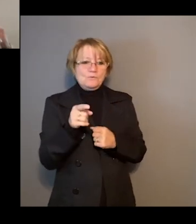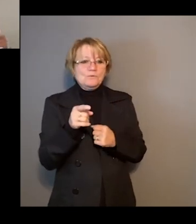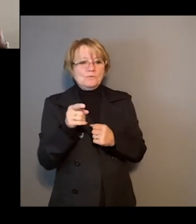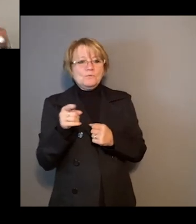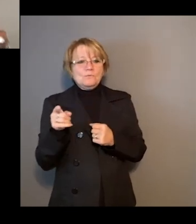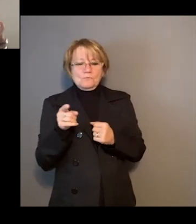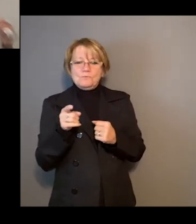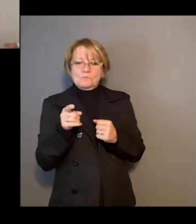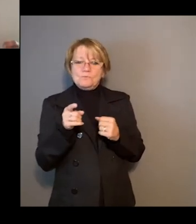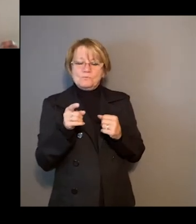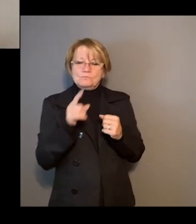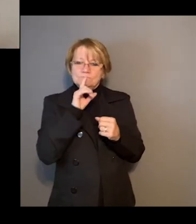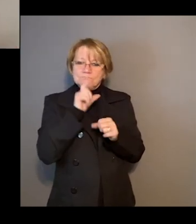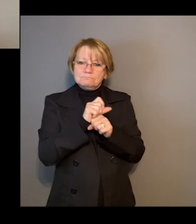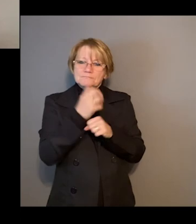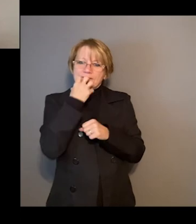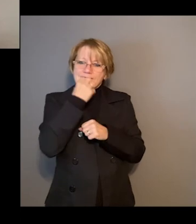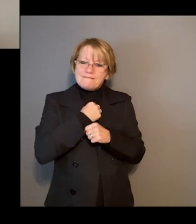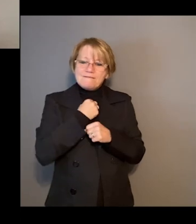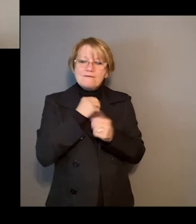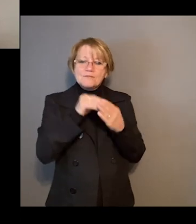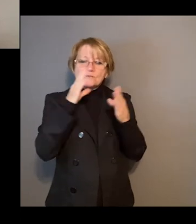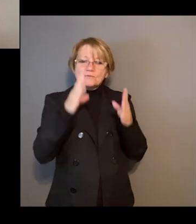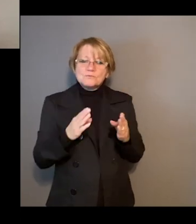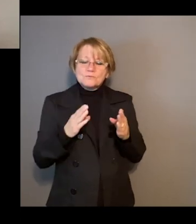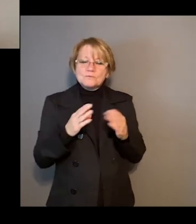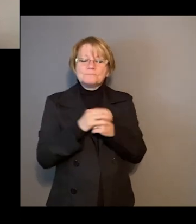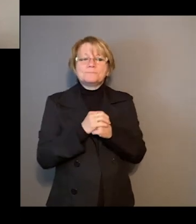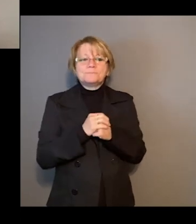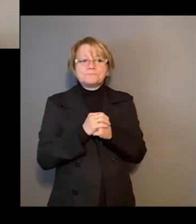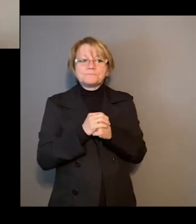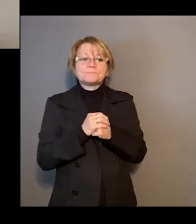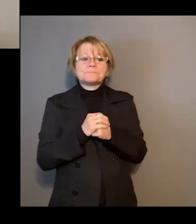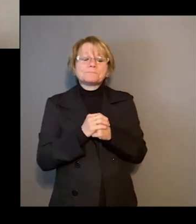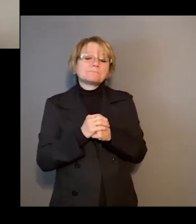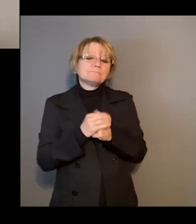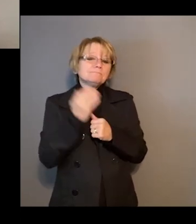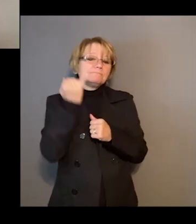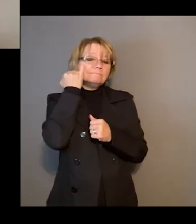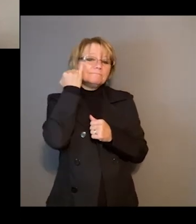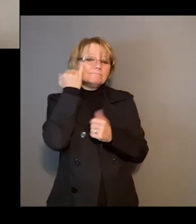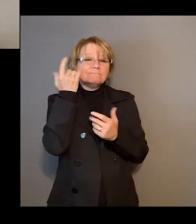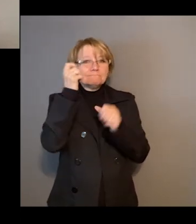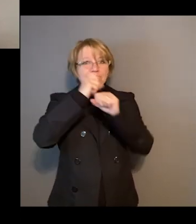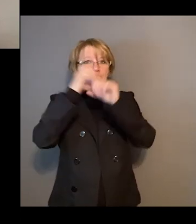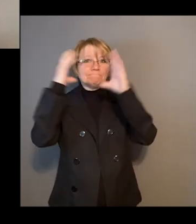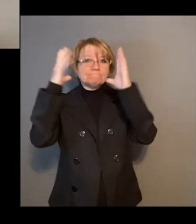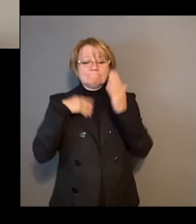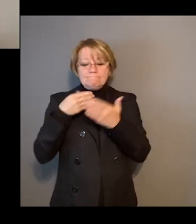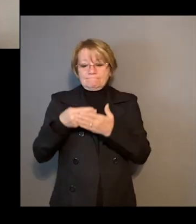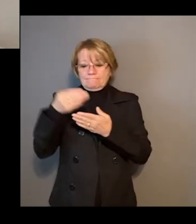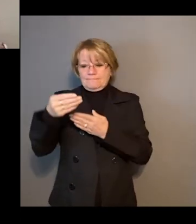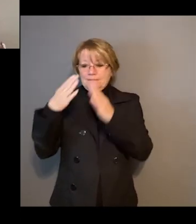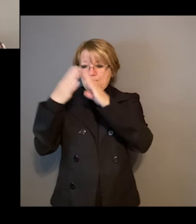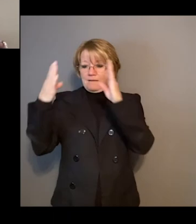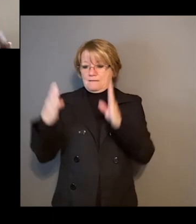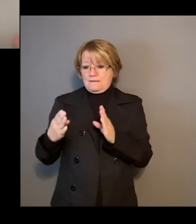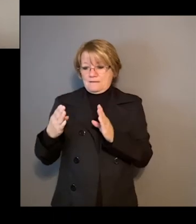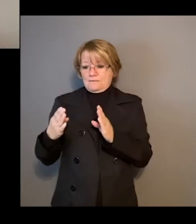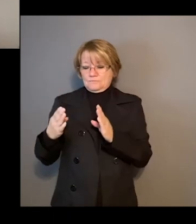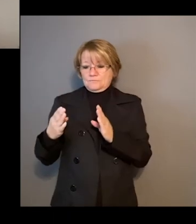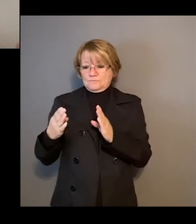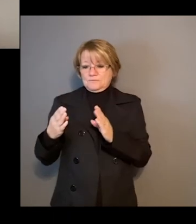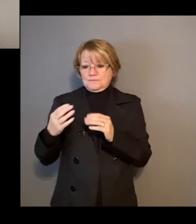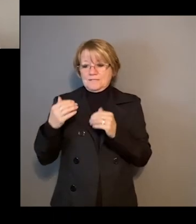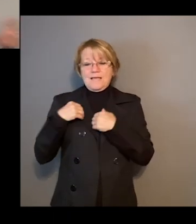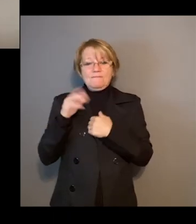student. And think about it in this way. Have you ever purchased a home before and had to change real estate agents? And you spent the